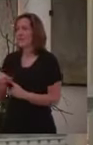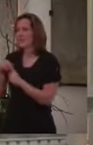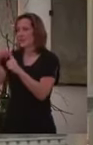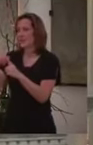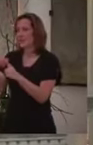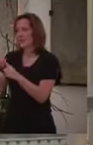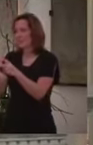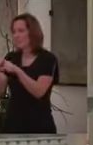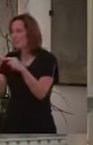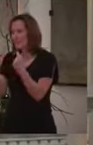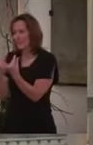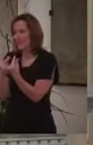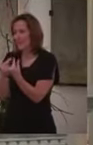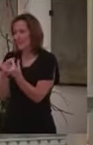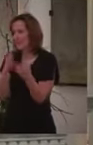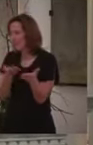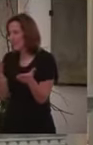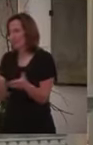of propositions.